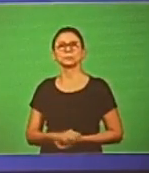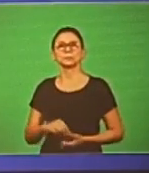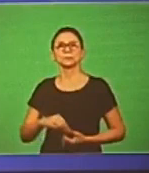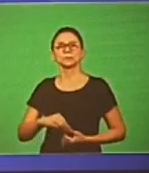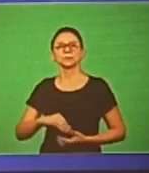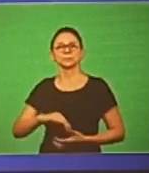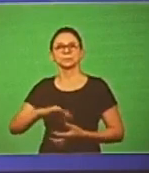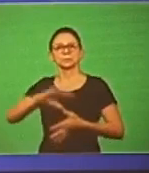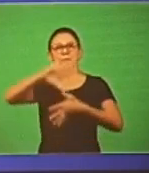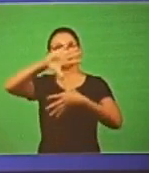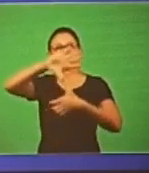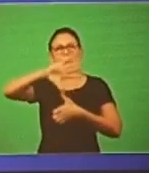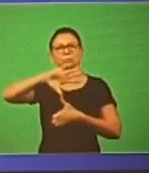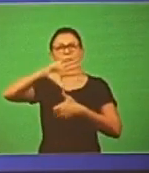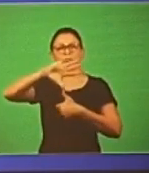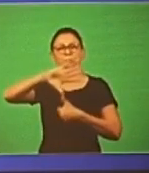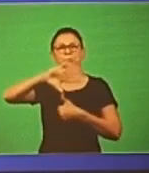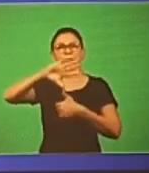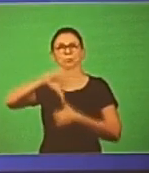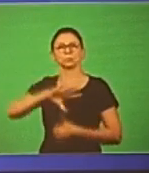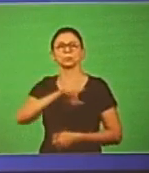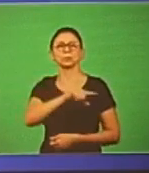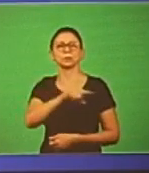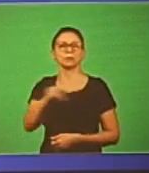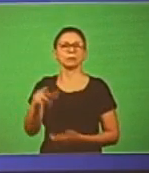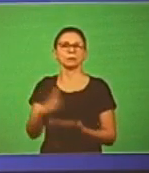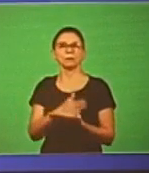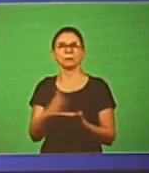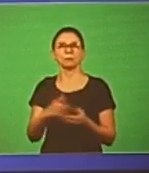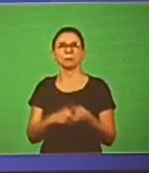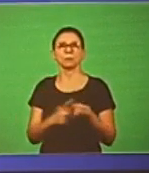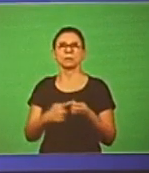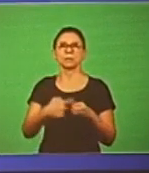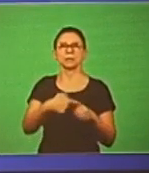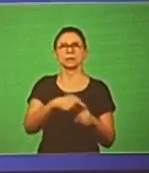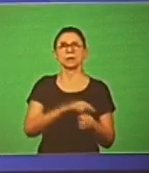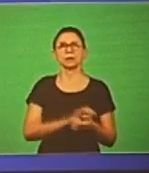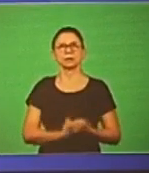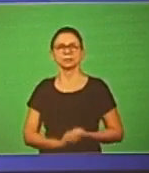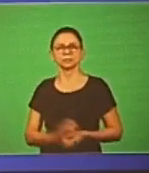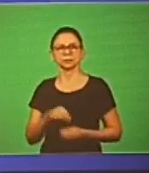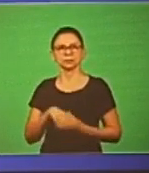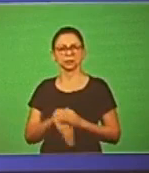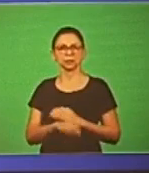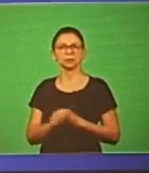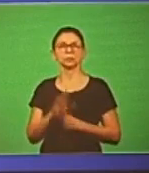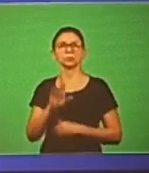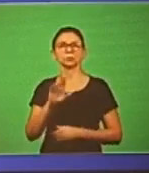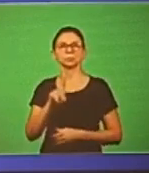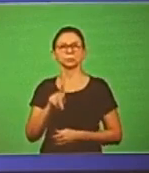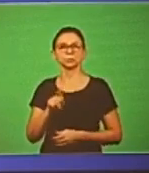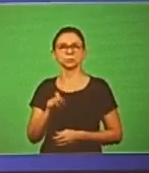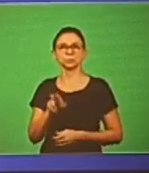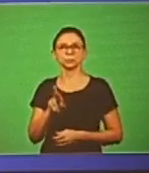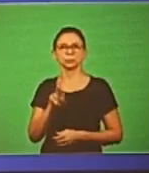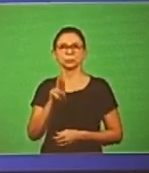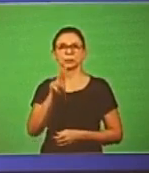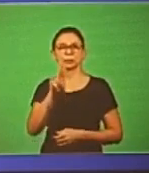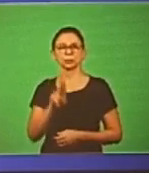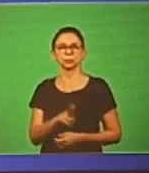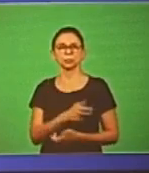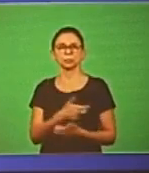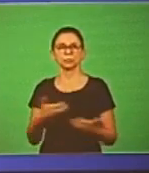America, in Peru. The work has been done in a couple of cities, like the cities of Trujillo, also Casagrande,